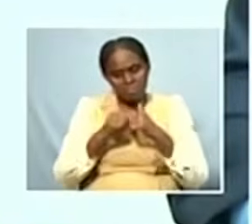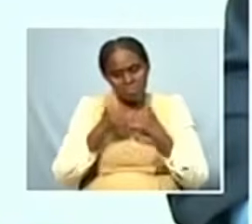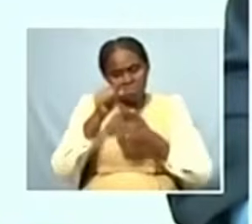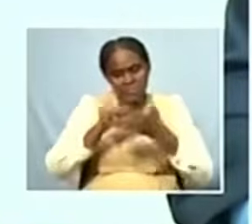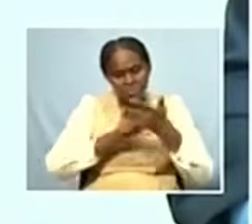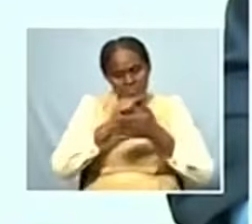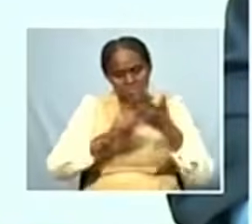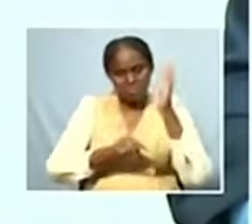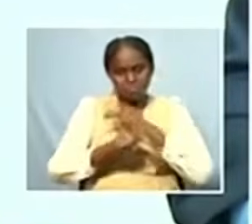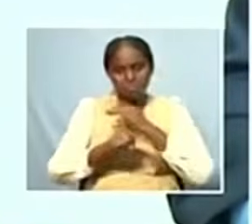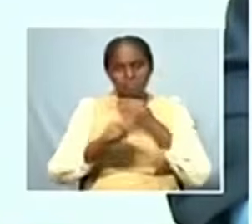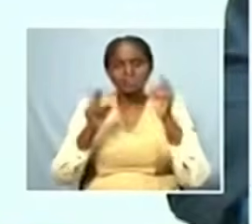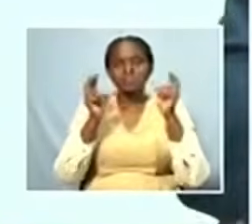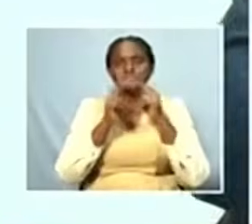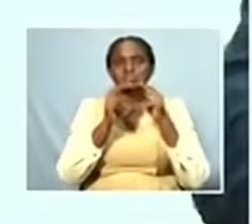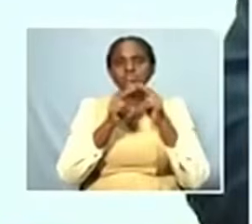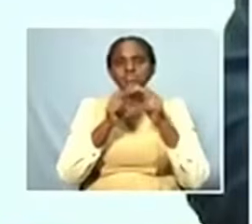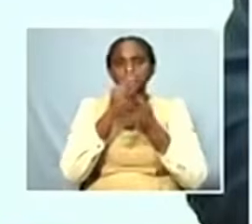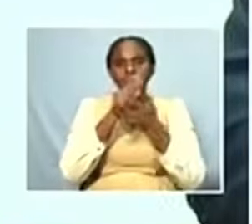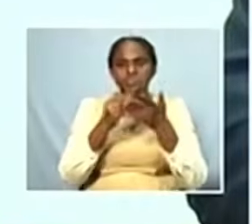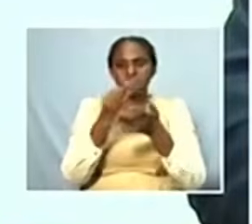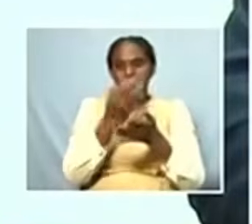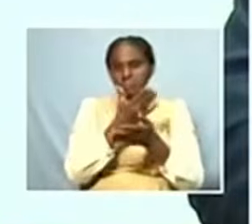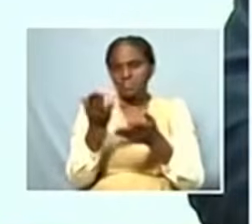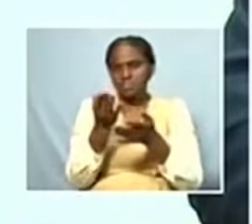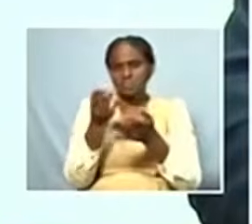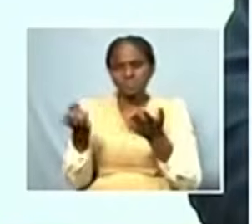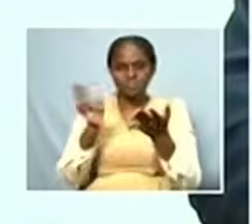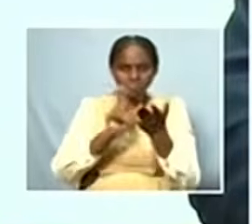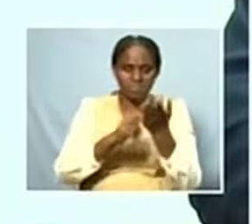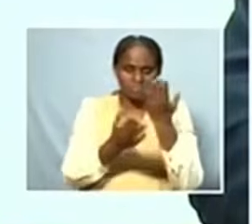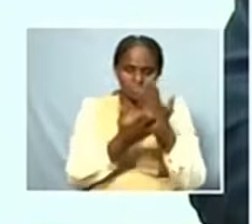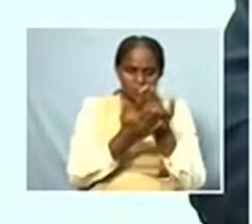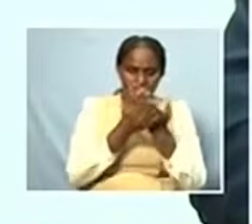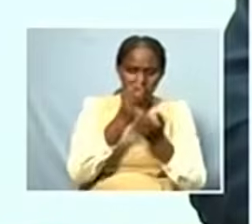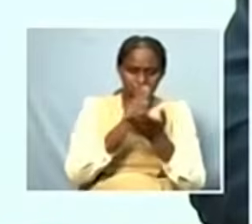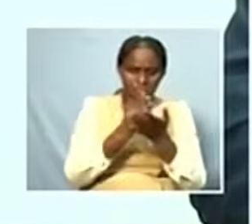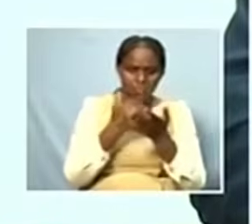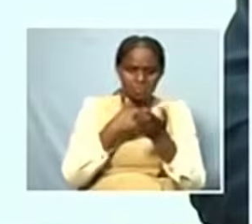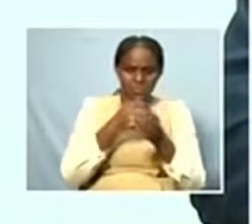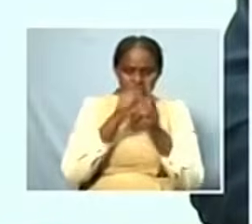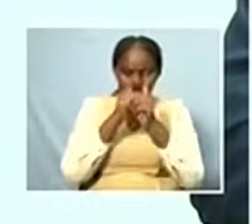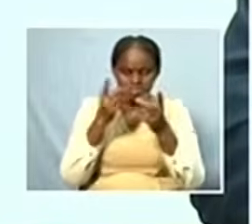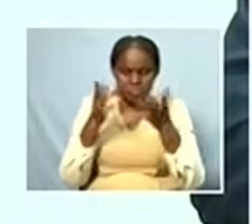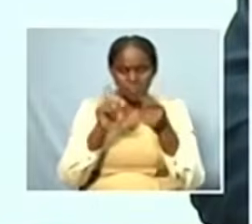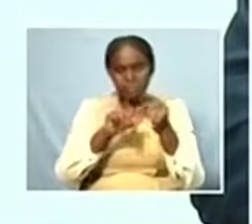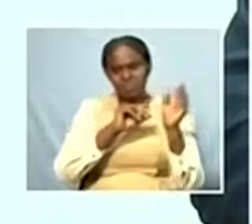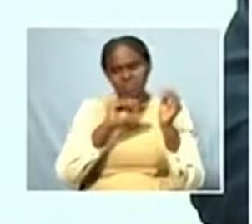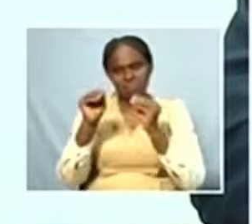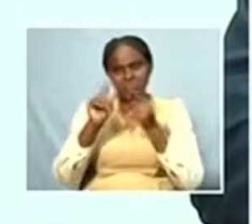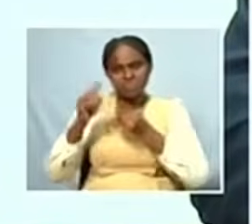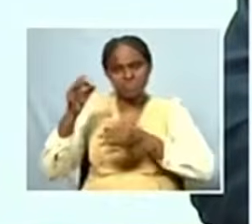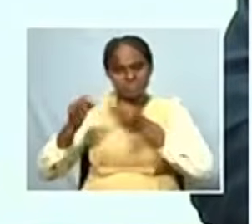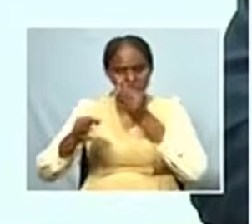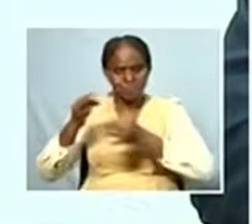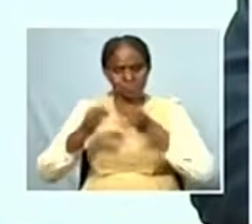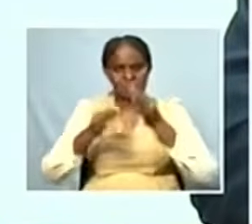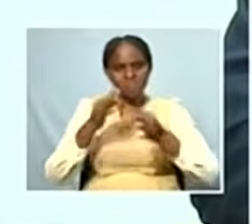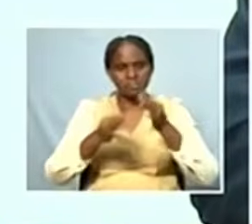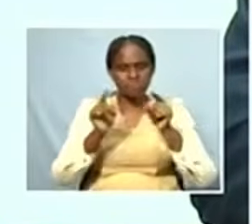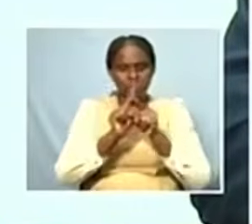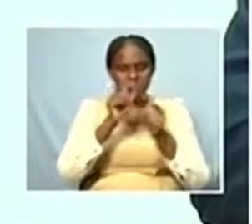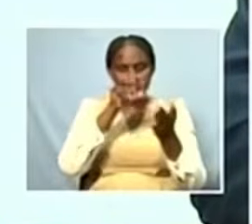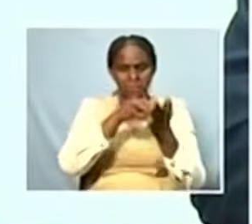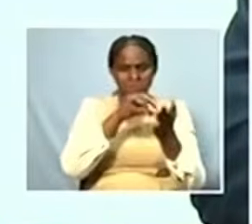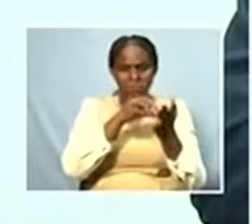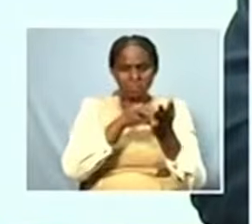terminated the contracts. Some of them we are retendering, some of them have decided to go to court, and the